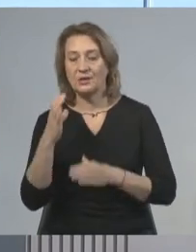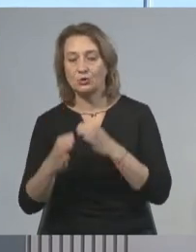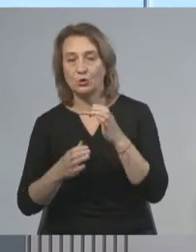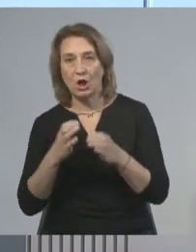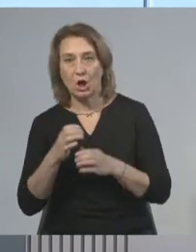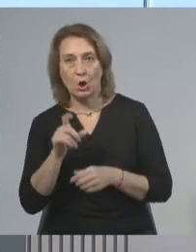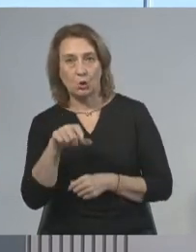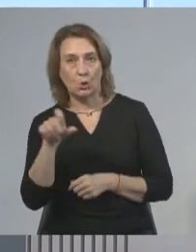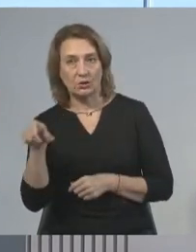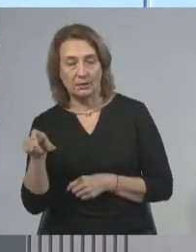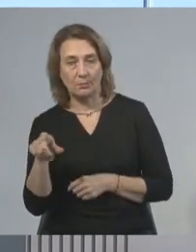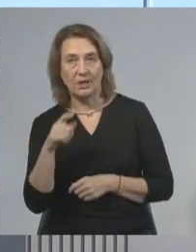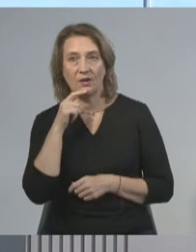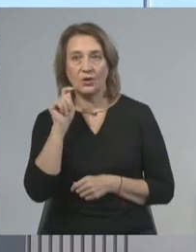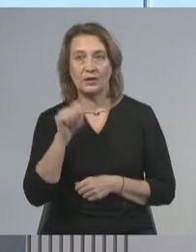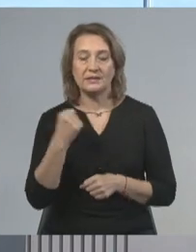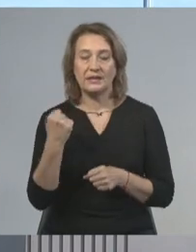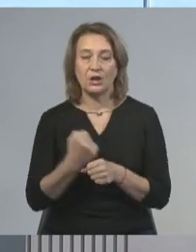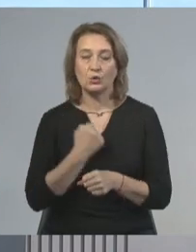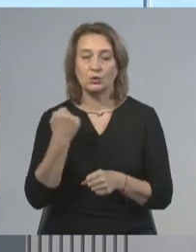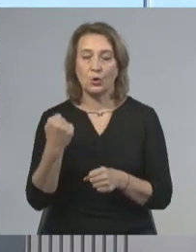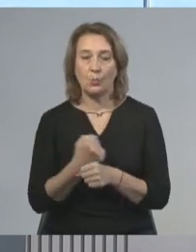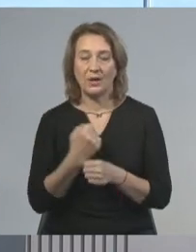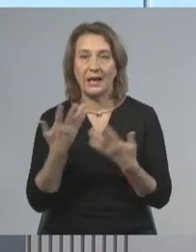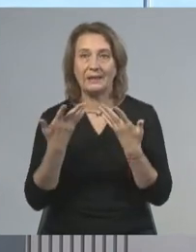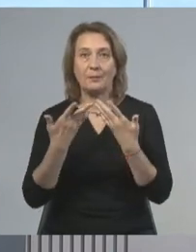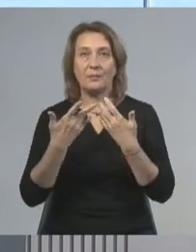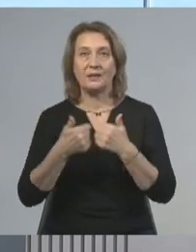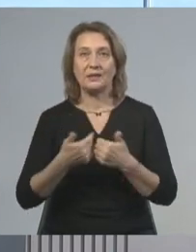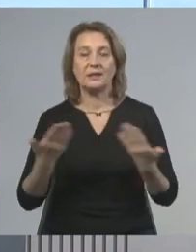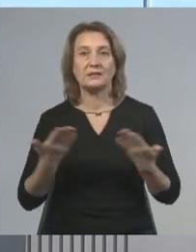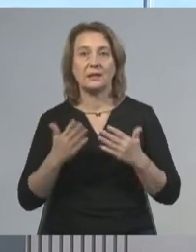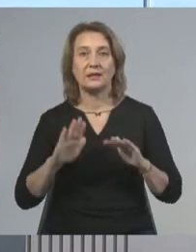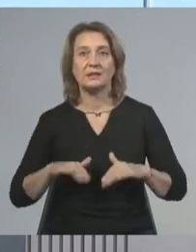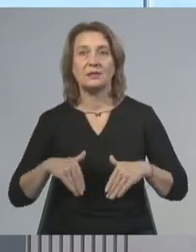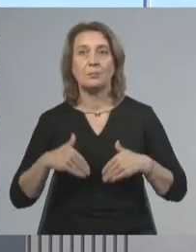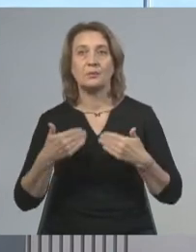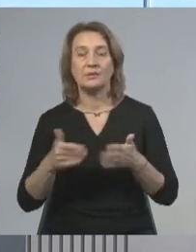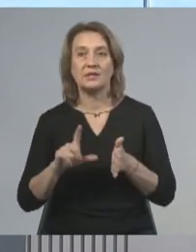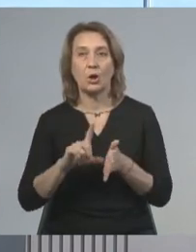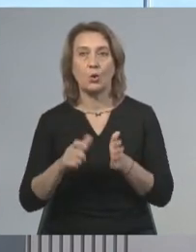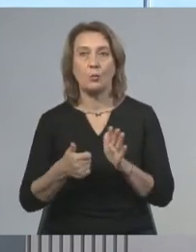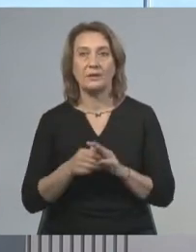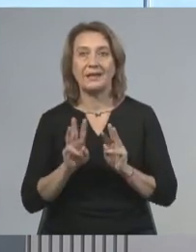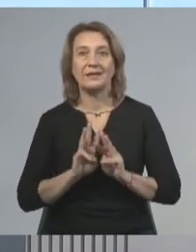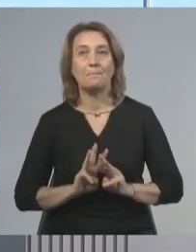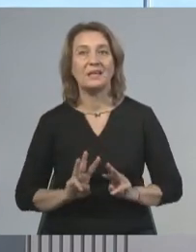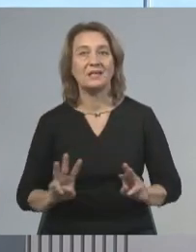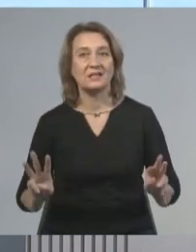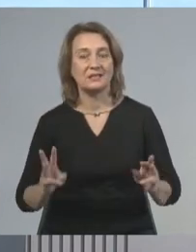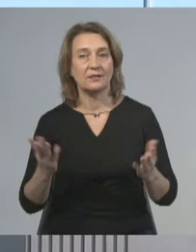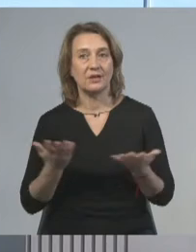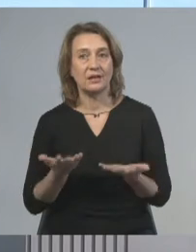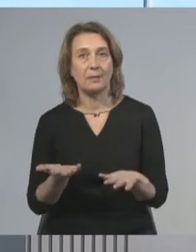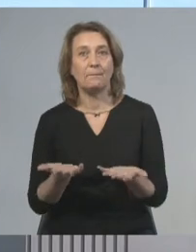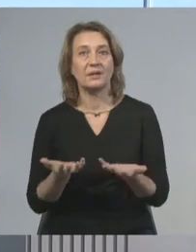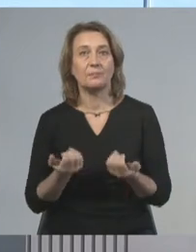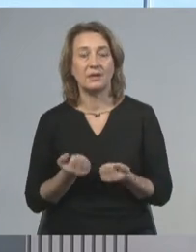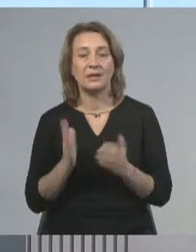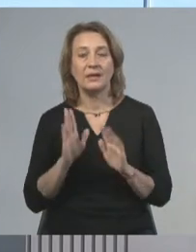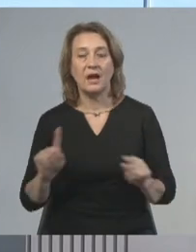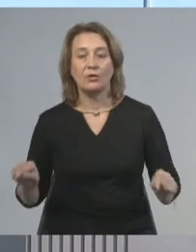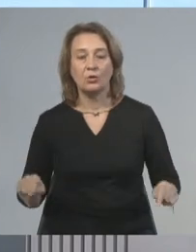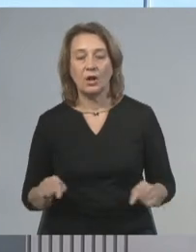was created with in the central election commission that offered